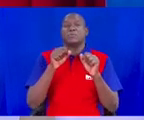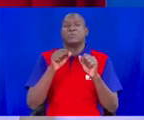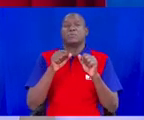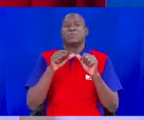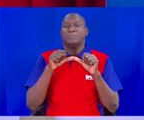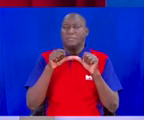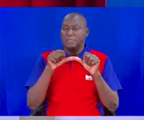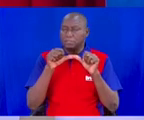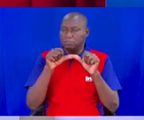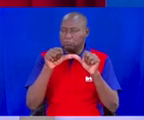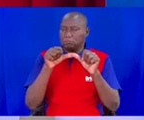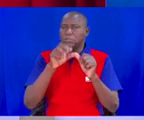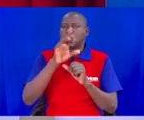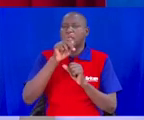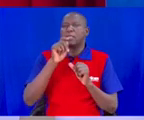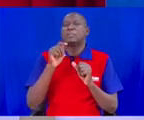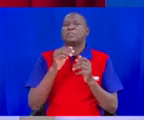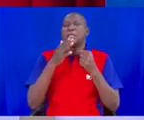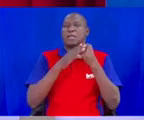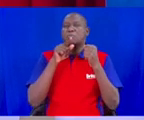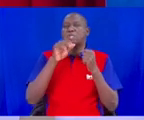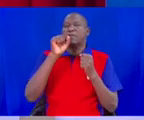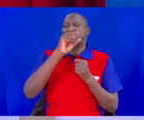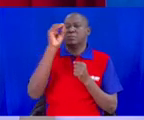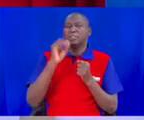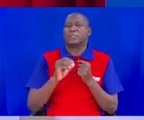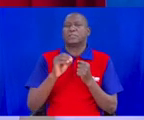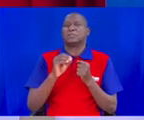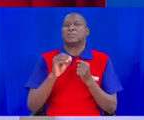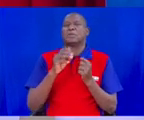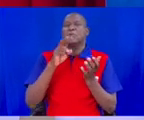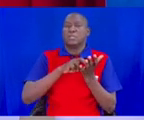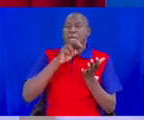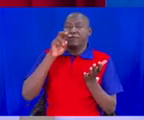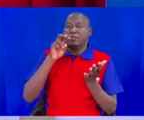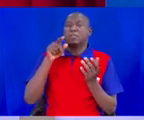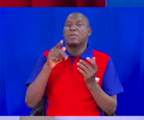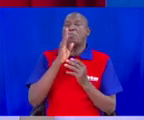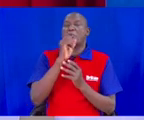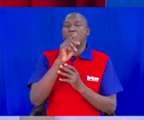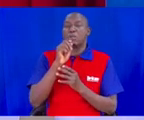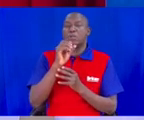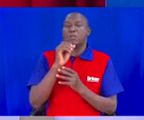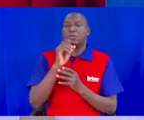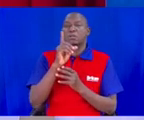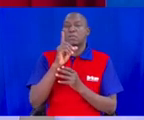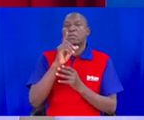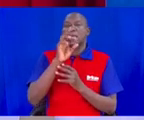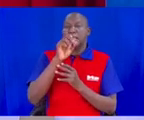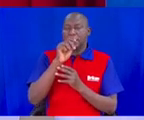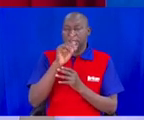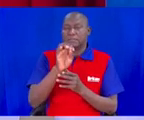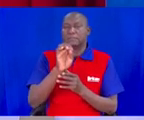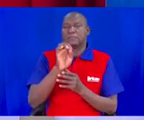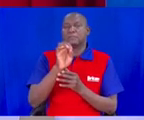rates above 9%. And how exactly we're doing it? We're taking advantage of the bond rates as they're coming lower, in